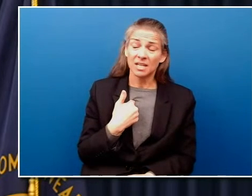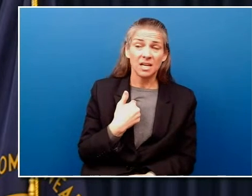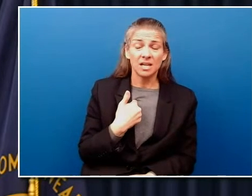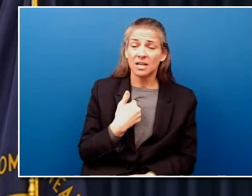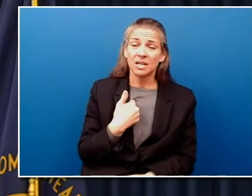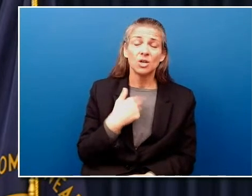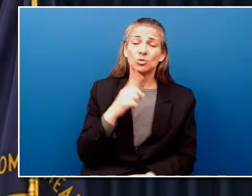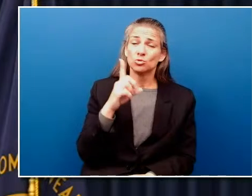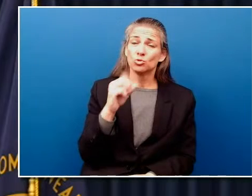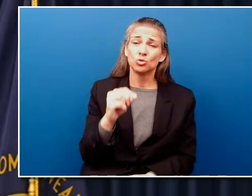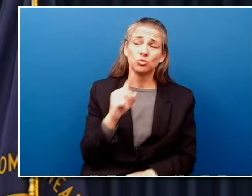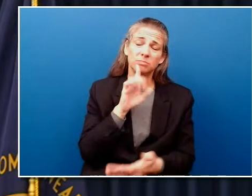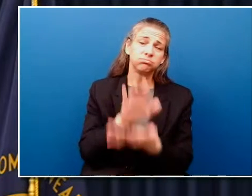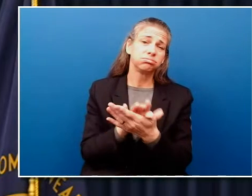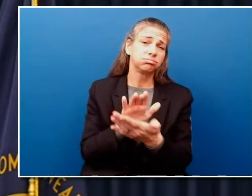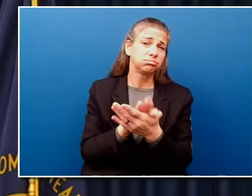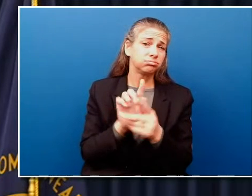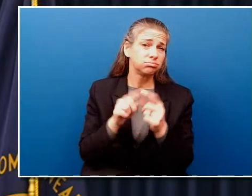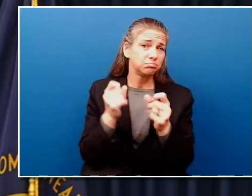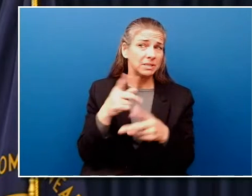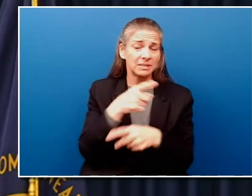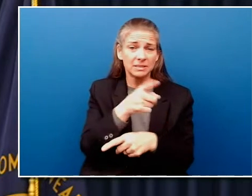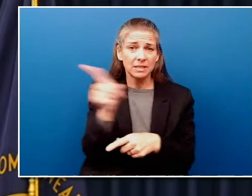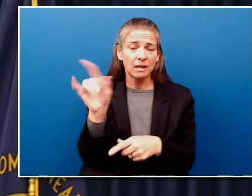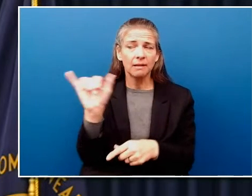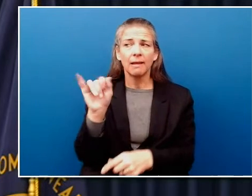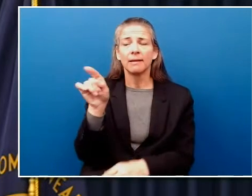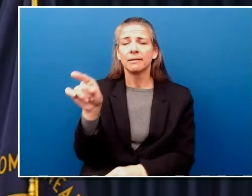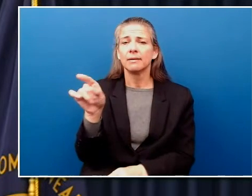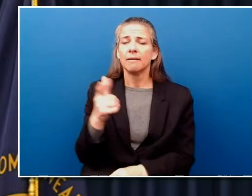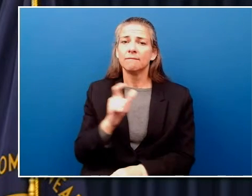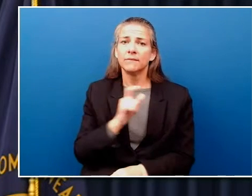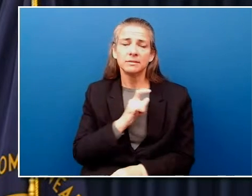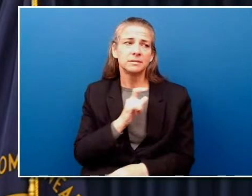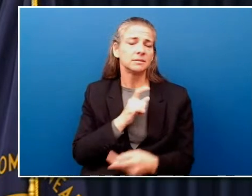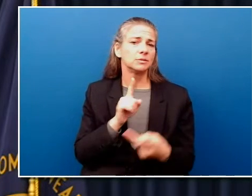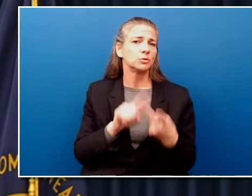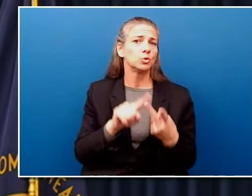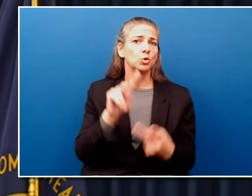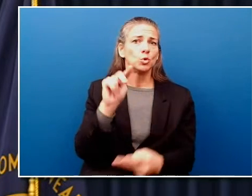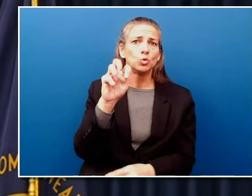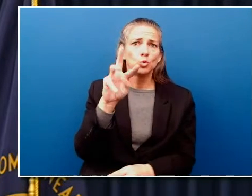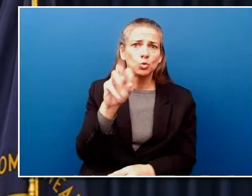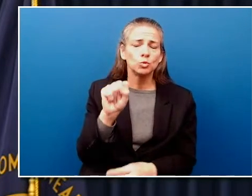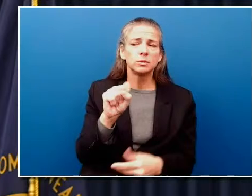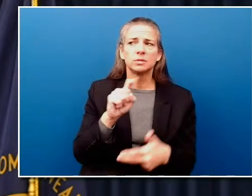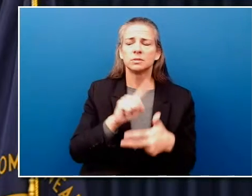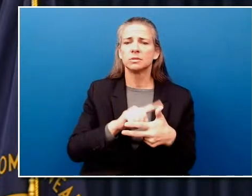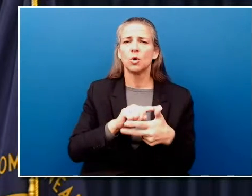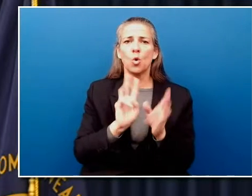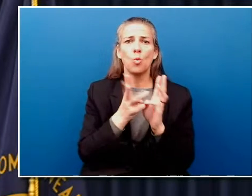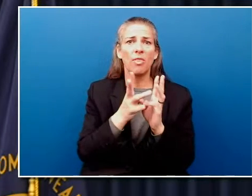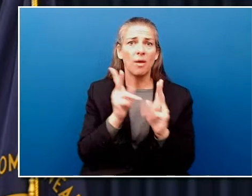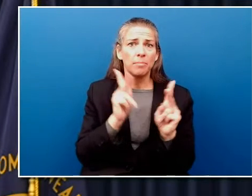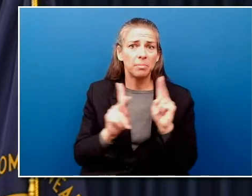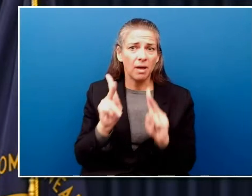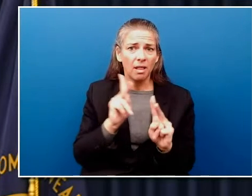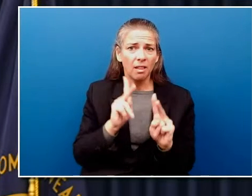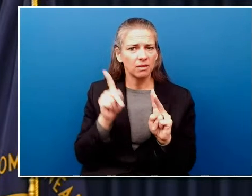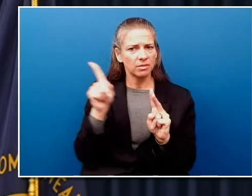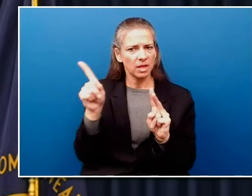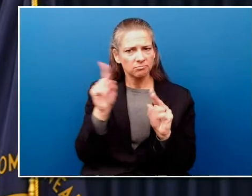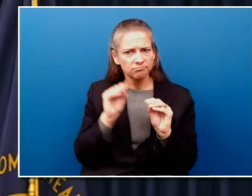groups, from local officials to our news media, especially our meteorologists and weather crews, for getting the word out